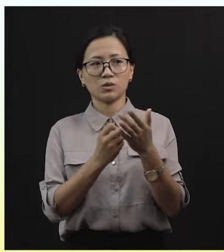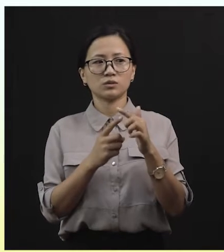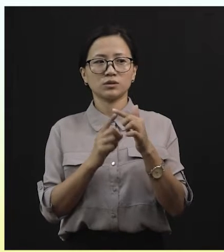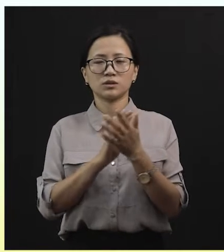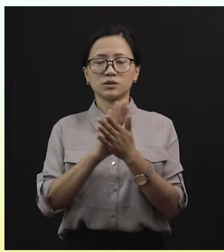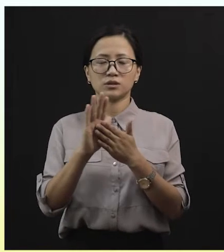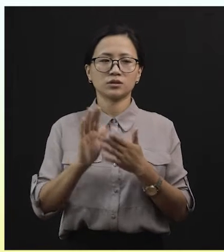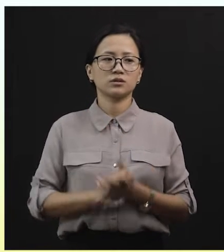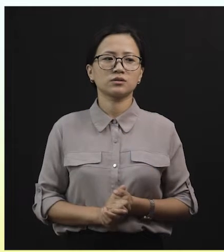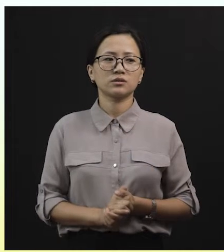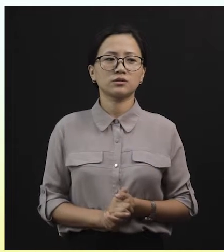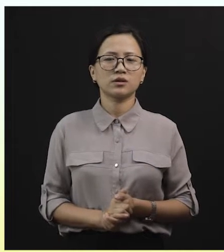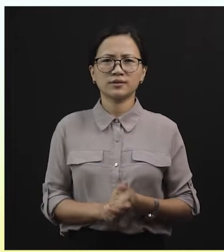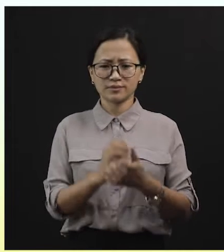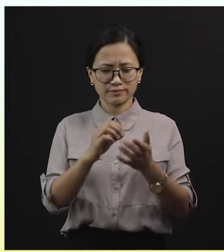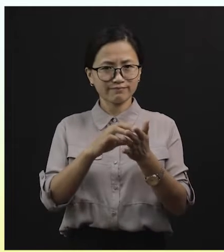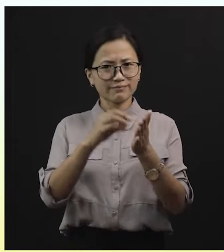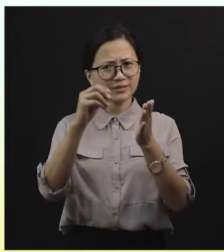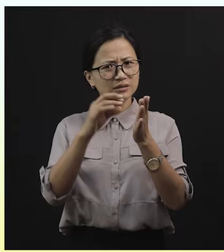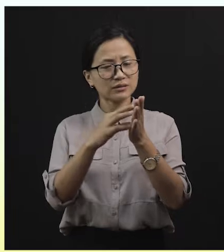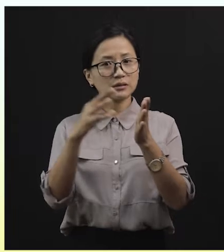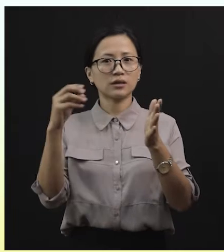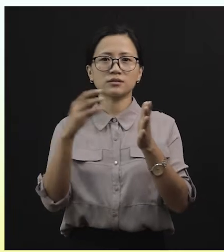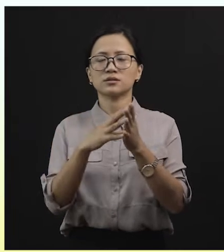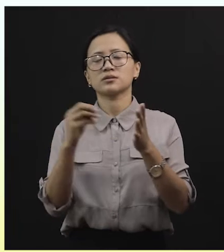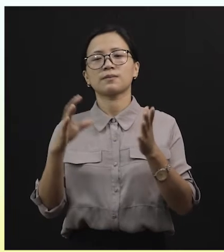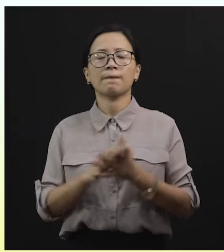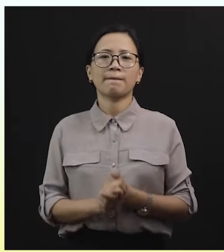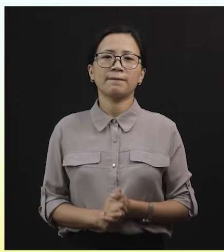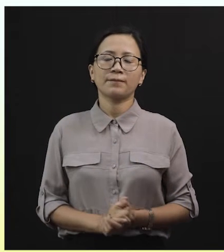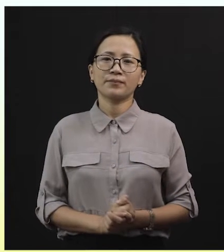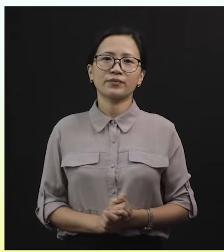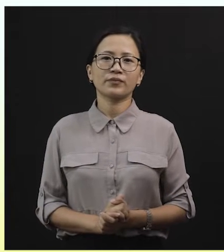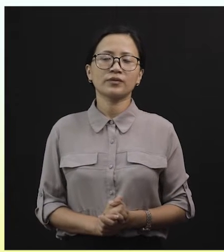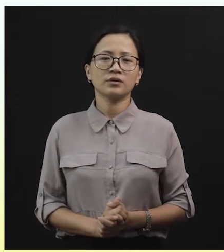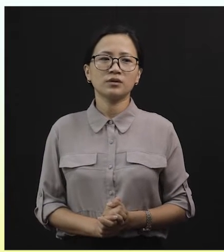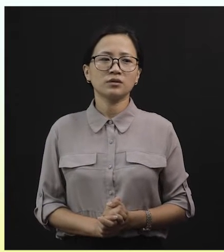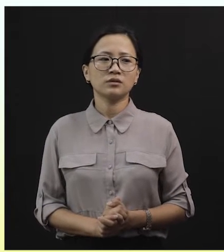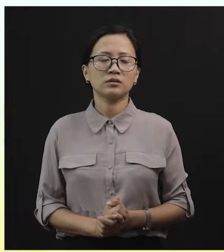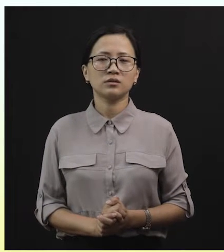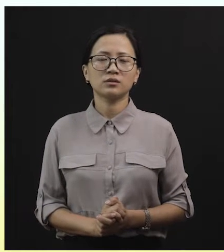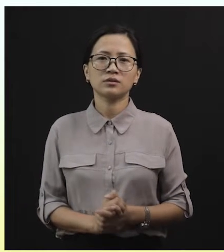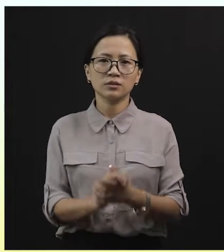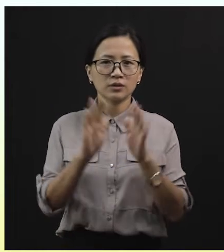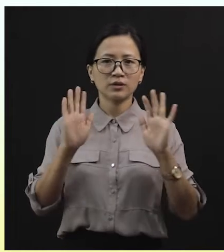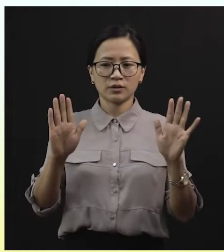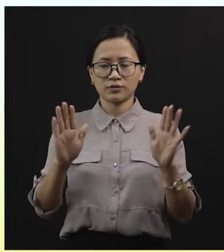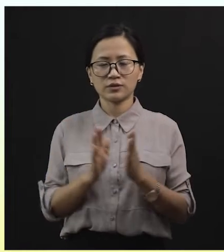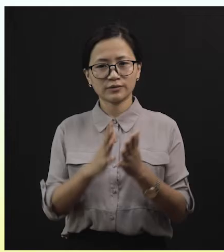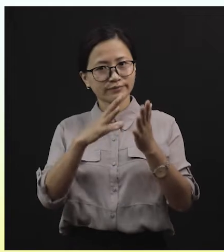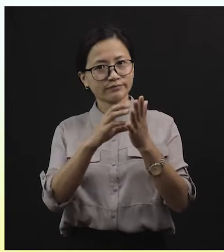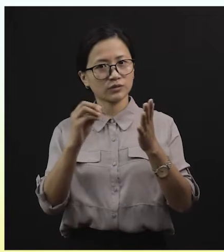little fur? The little fur, it is like a dust, right? they have a kind